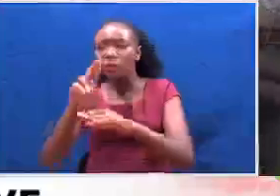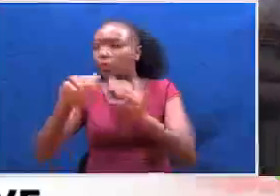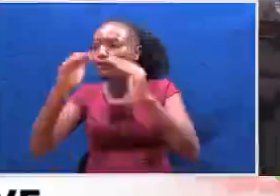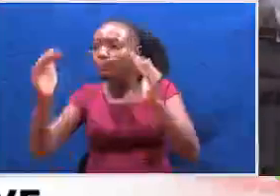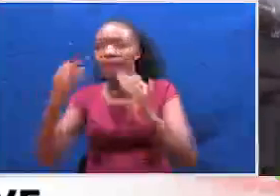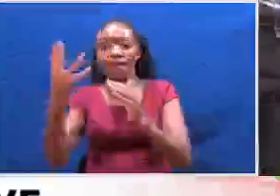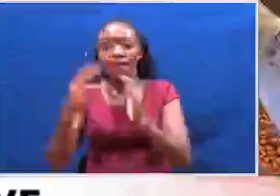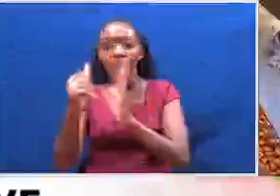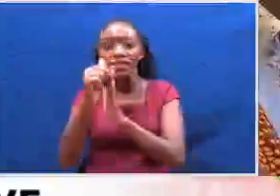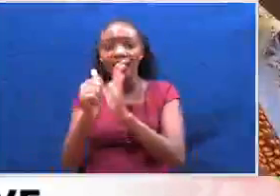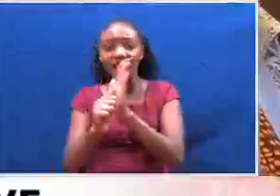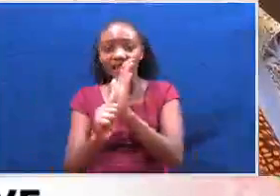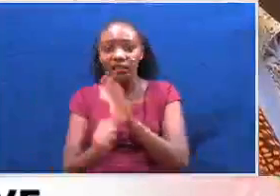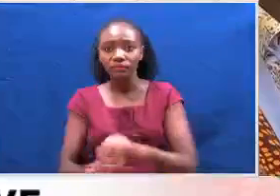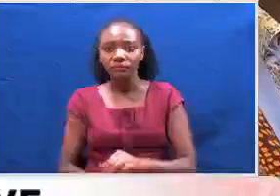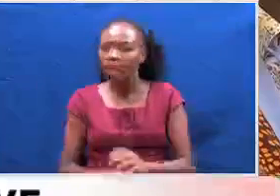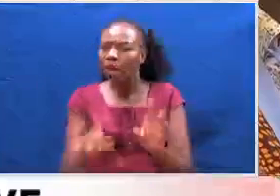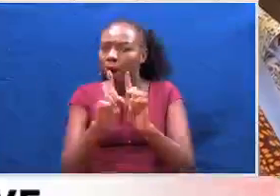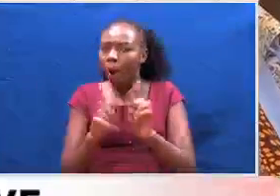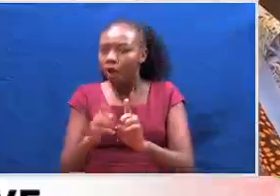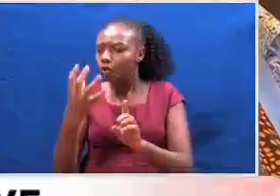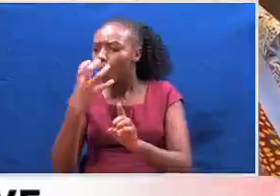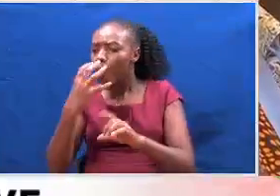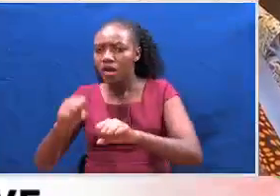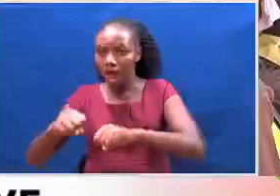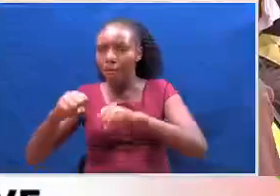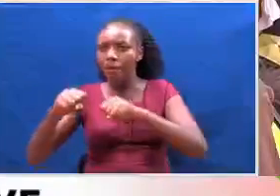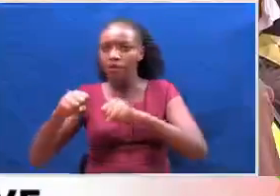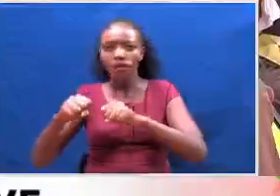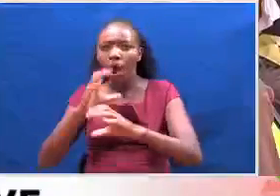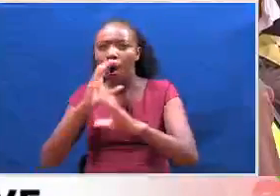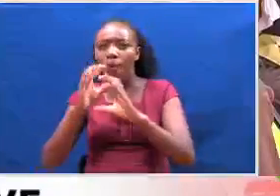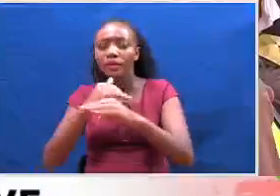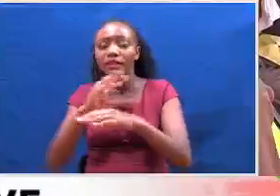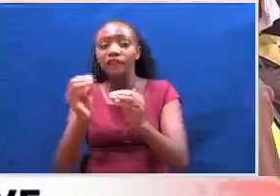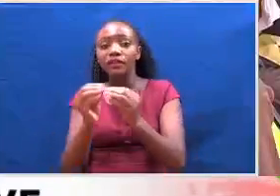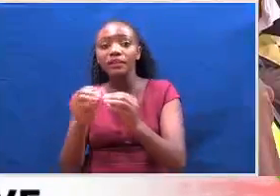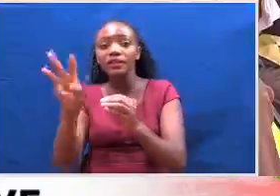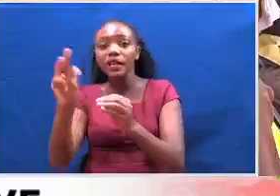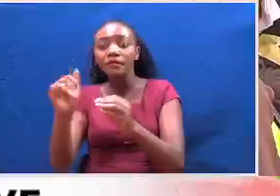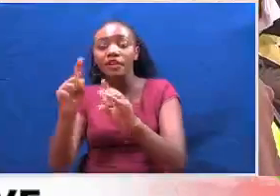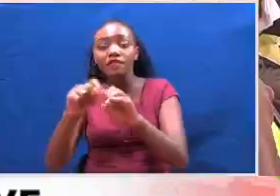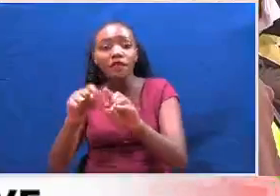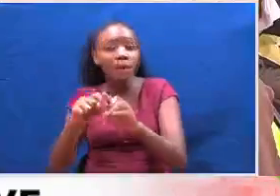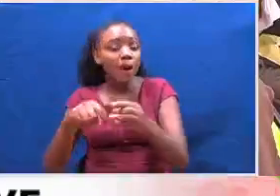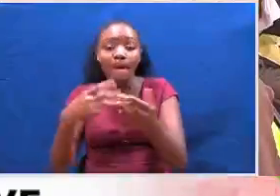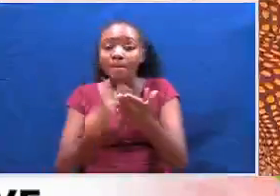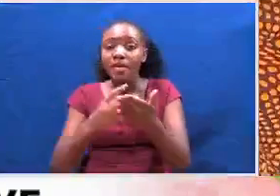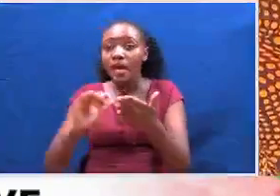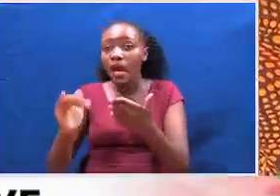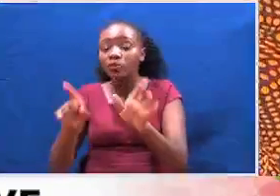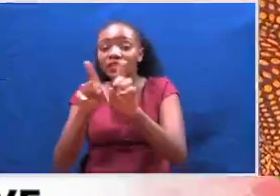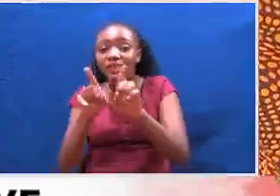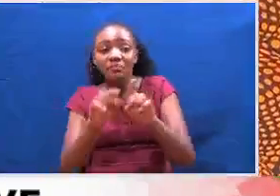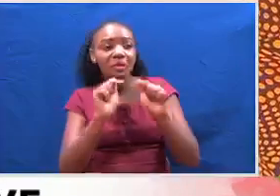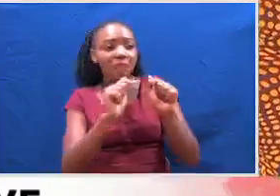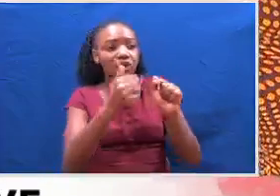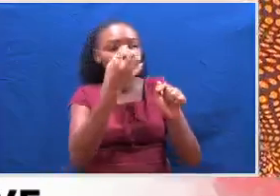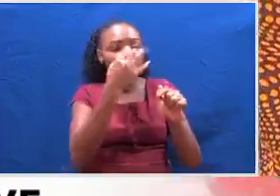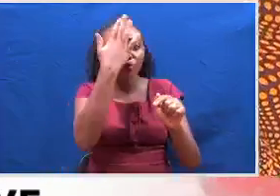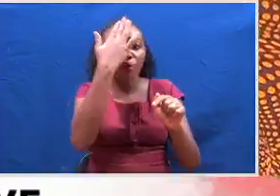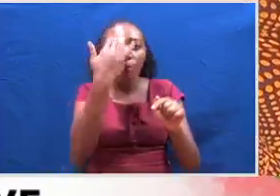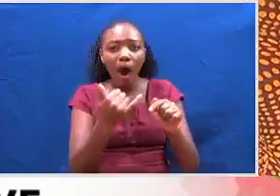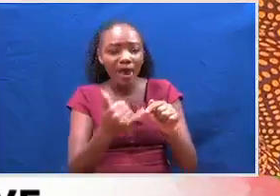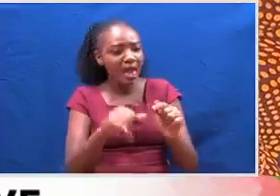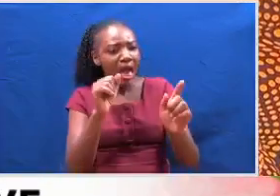agenda. The ODM boss was speaking after meeting MCAs from Vihiga County, Odinga accusing Ruto of failing to